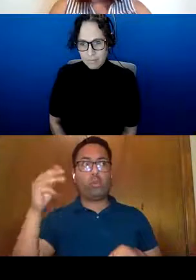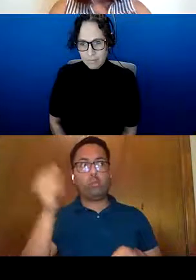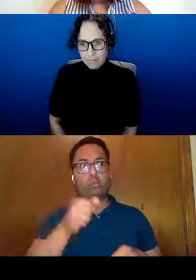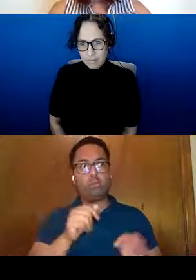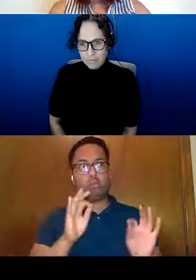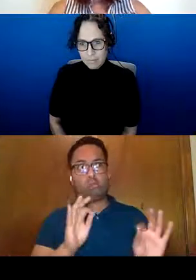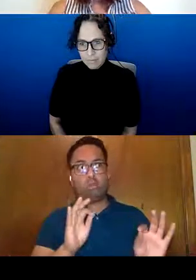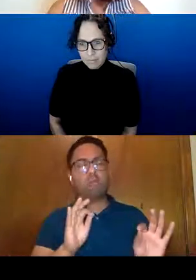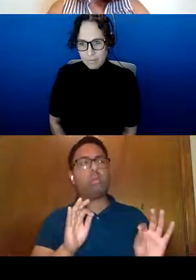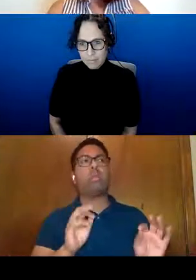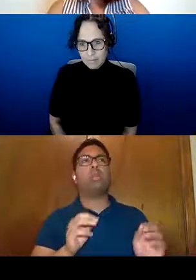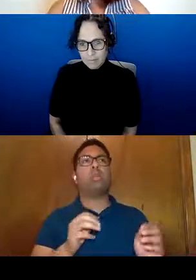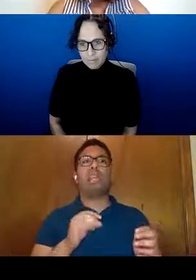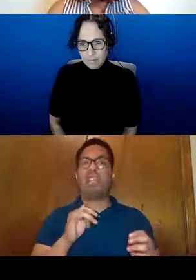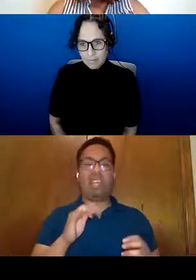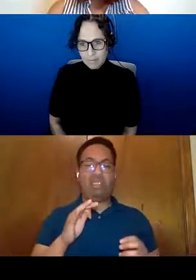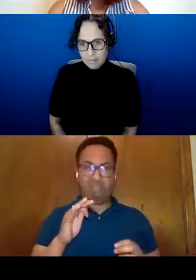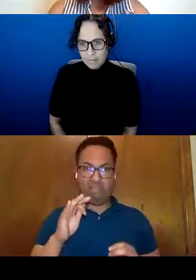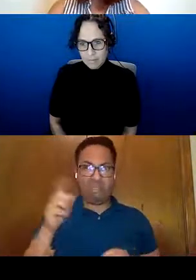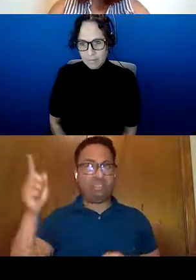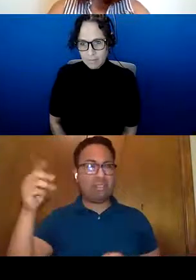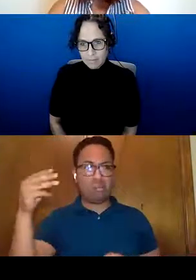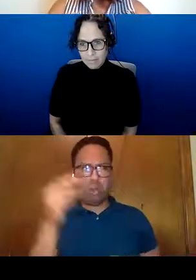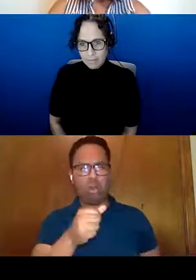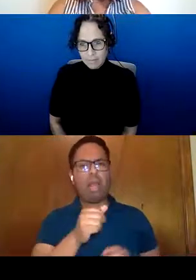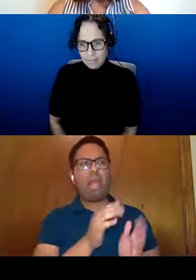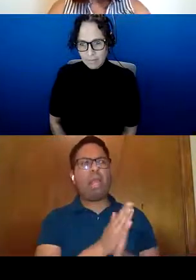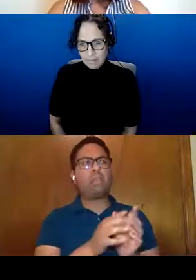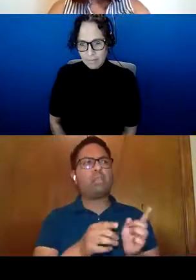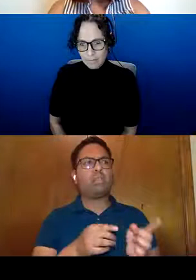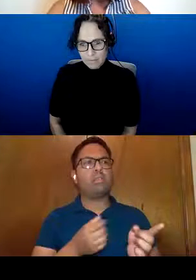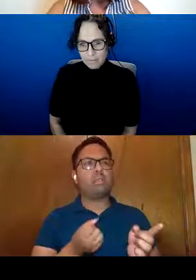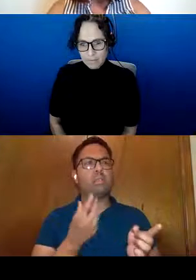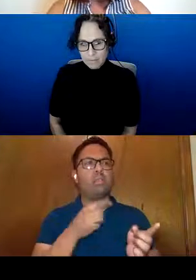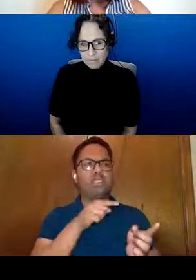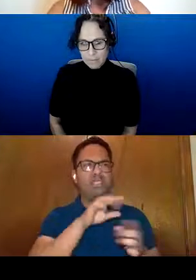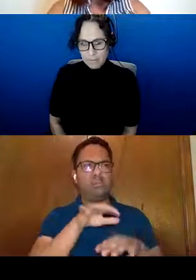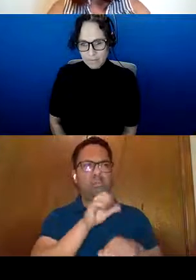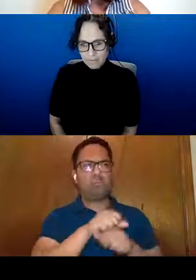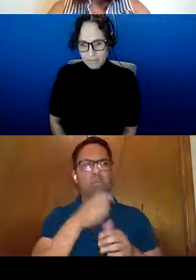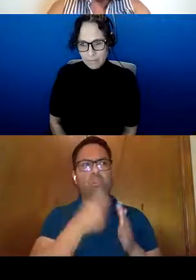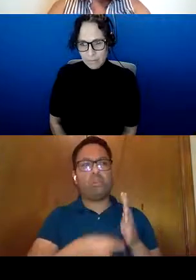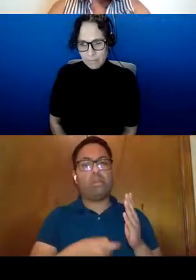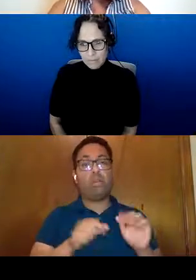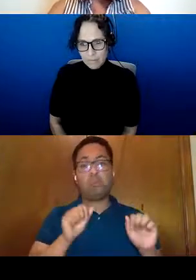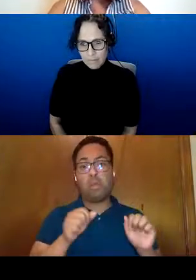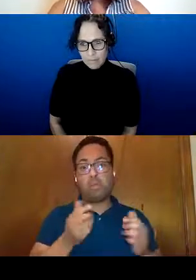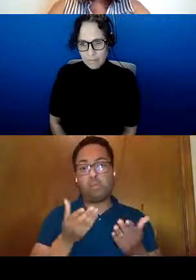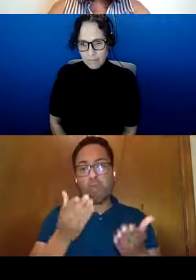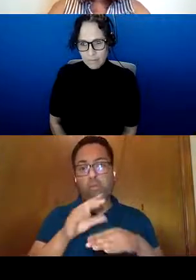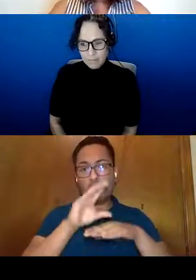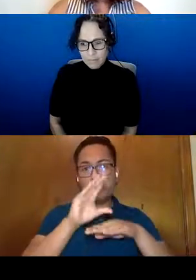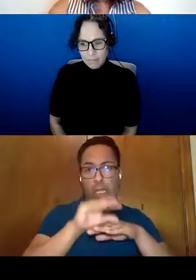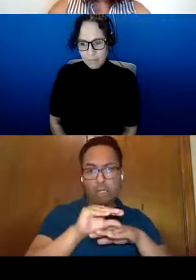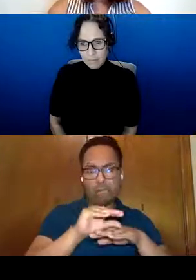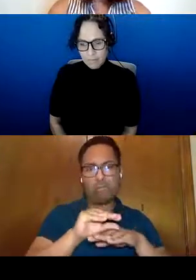If it's not covered, ask how much the appointment costs, and maybe they offer some discounts. Make sure you take